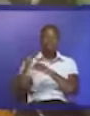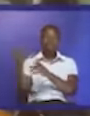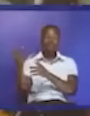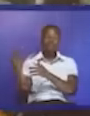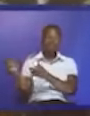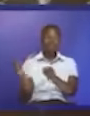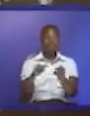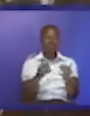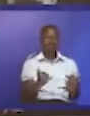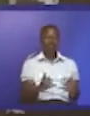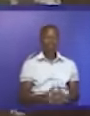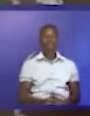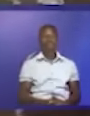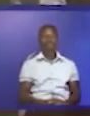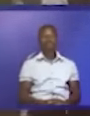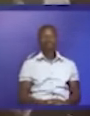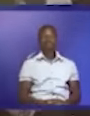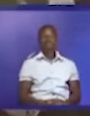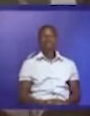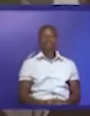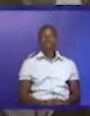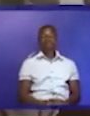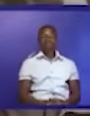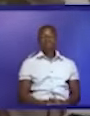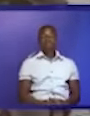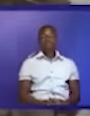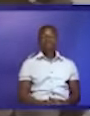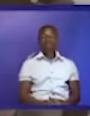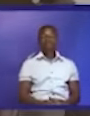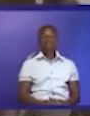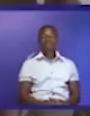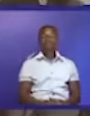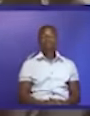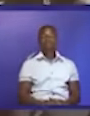Halaso brande kaposhia taske.